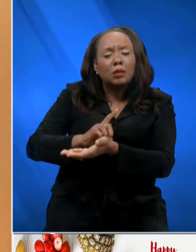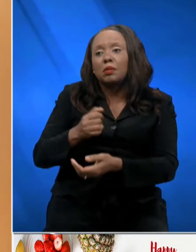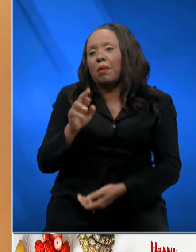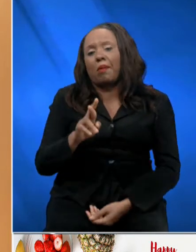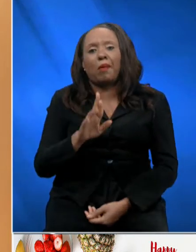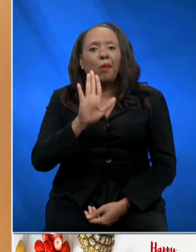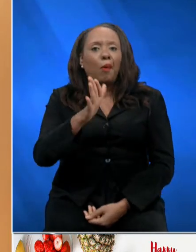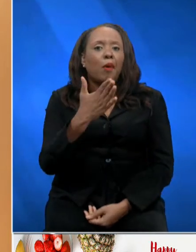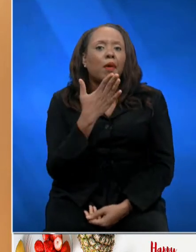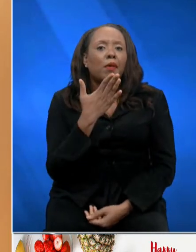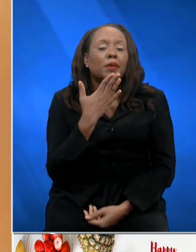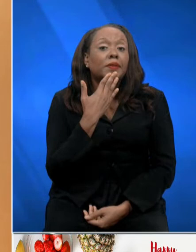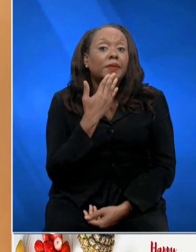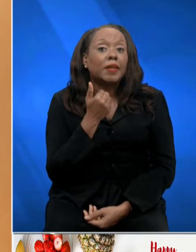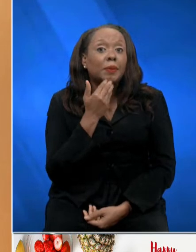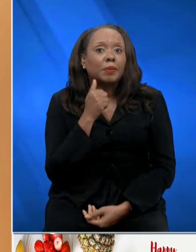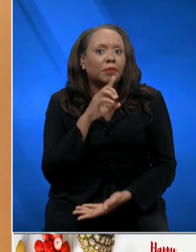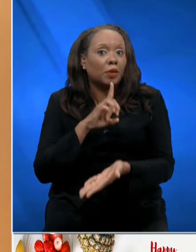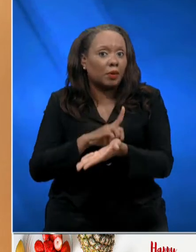specialist in that case.